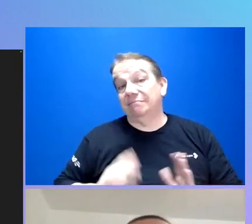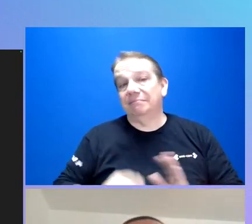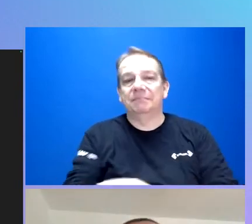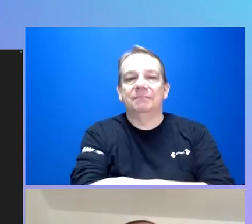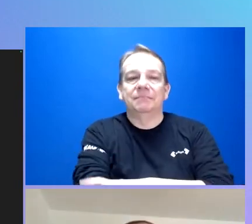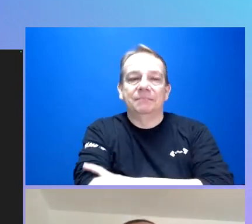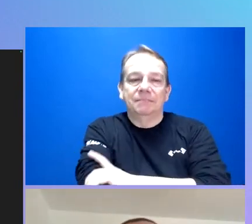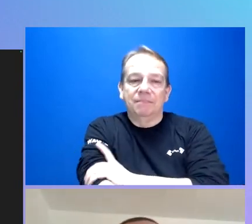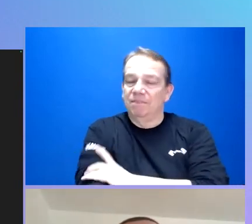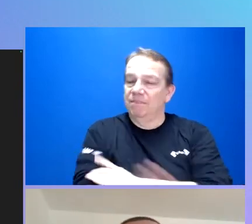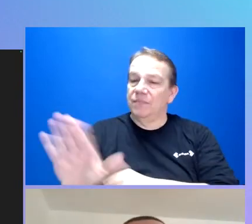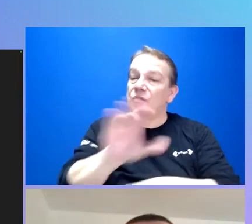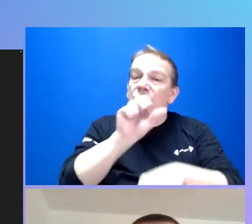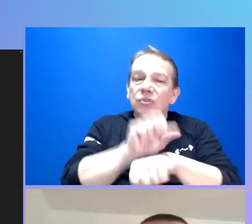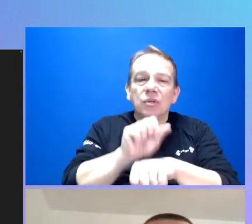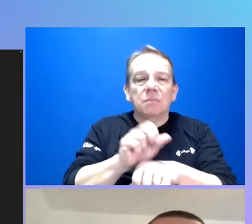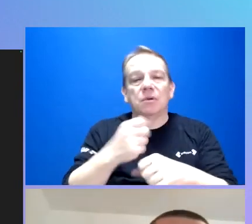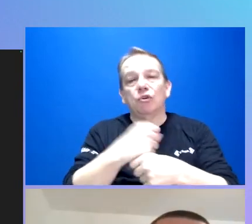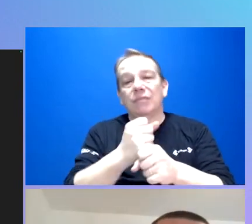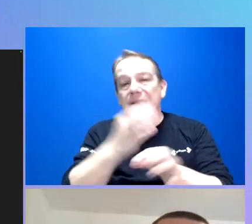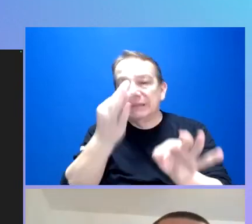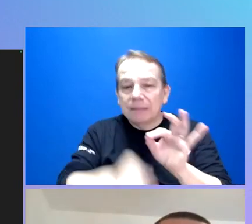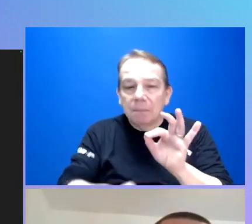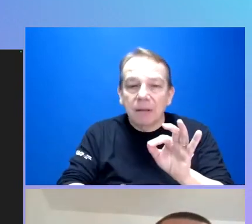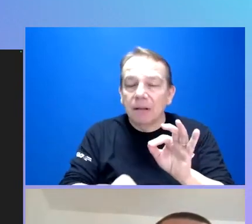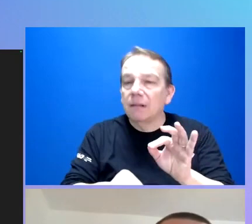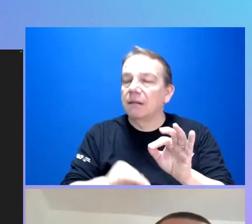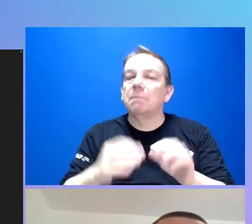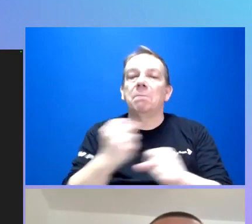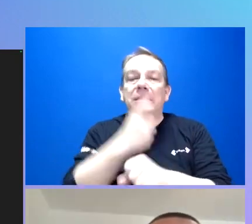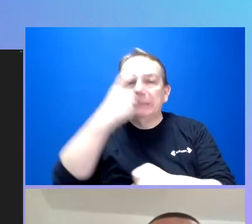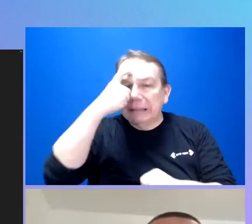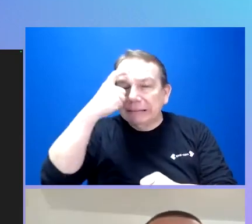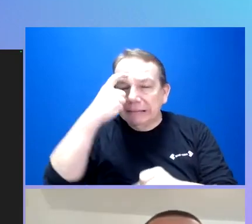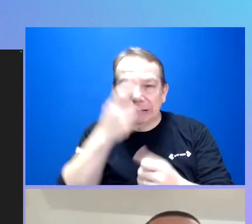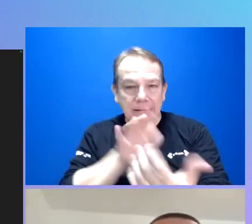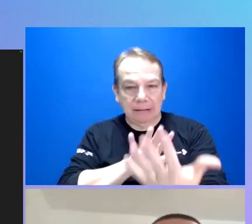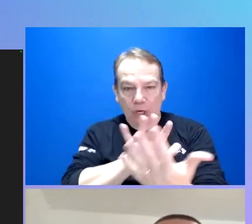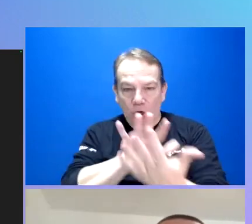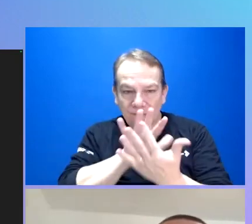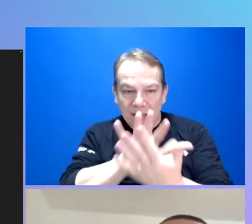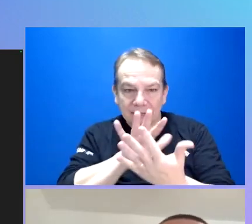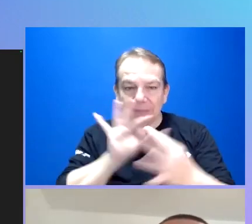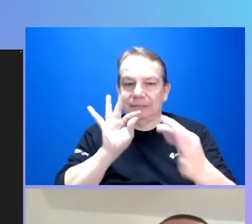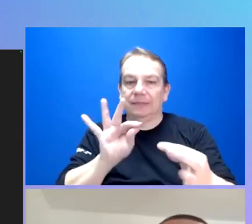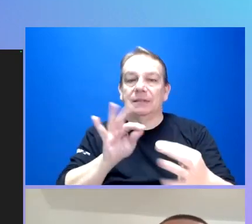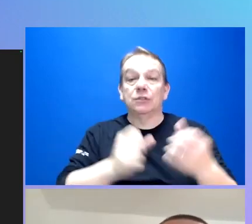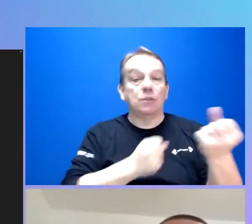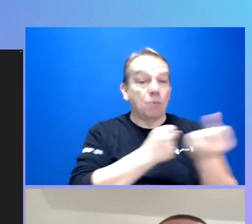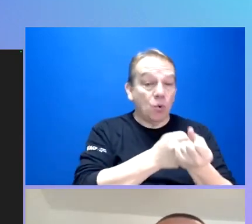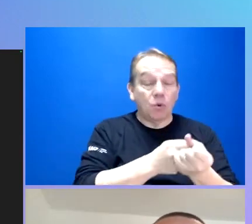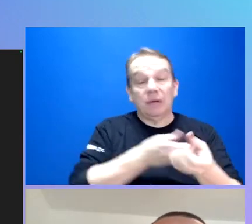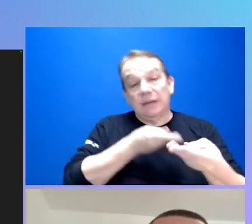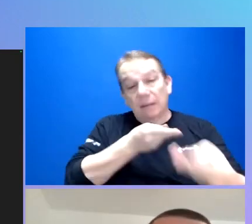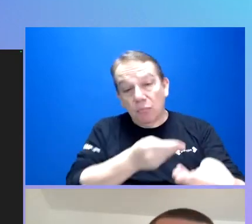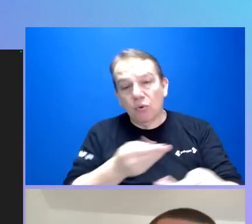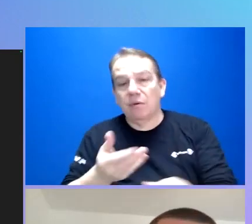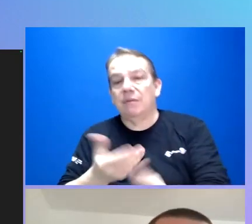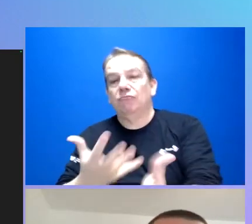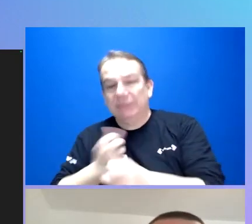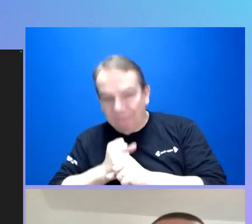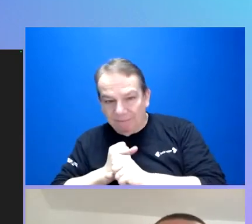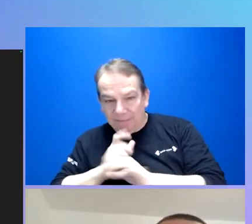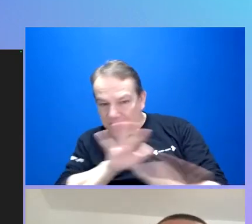Your job is to create simple, logical interfaces, supporting the available inputs and outputs provided by